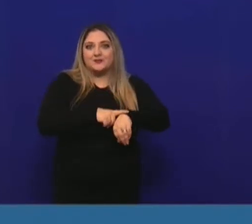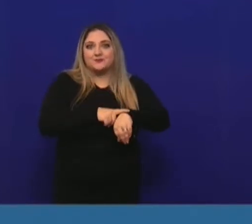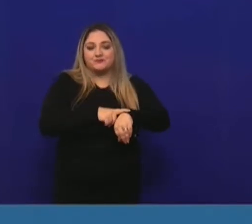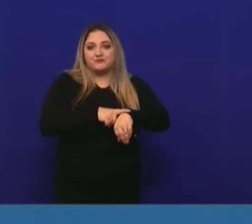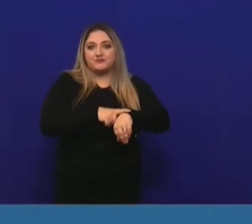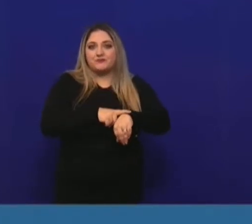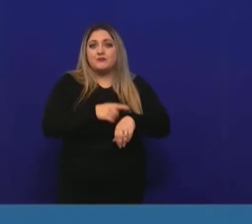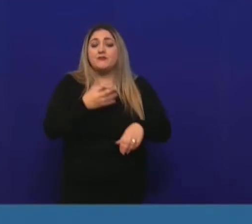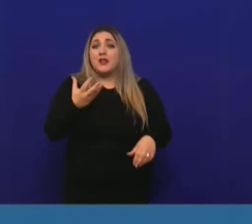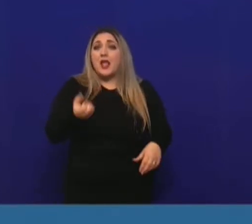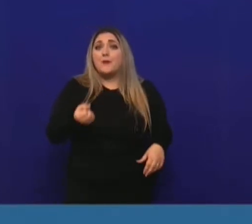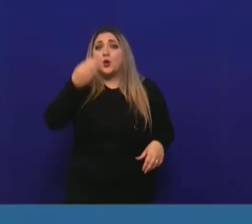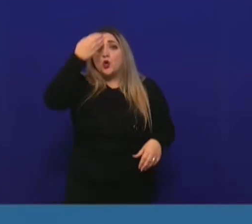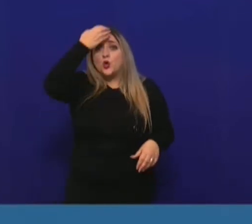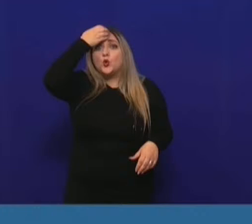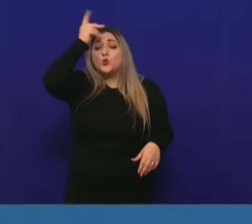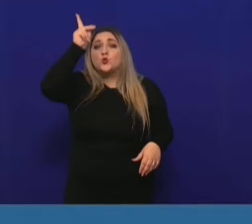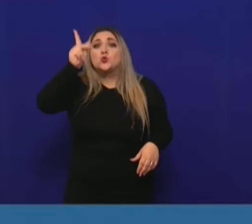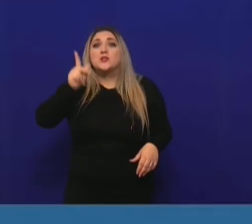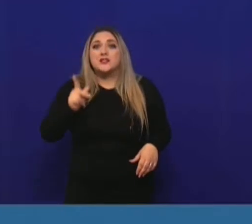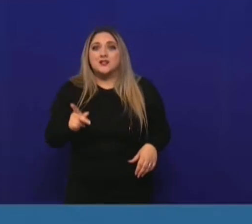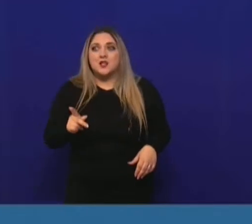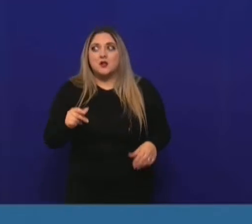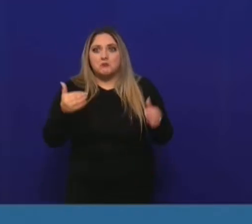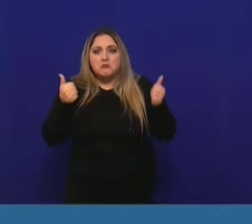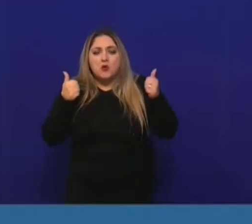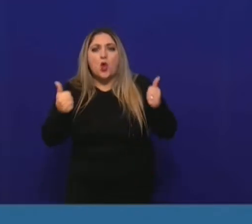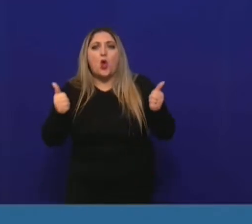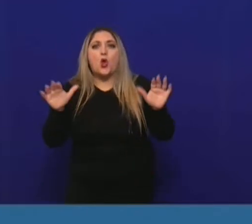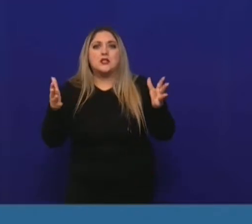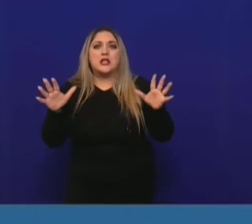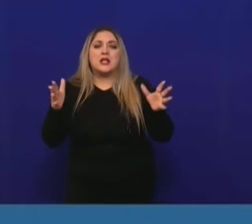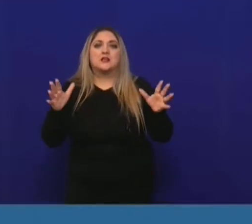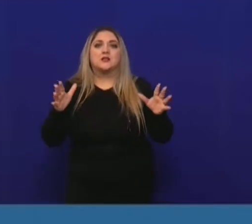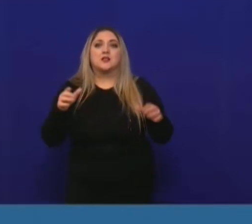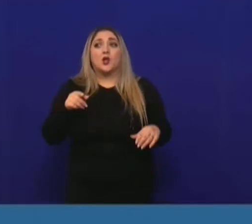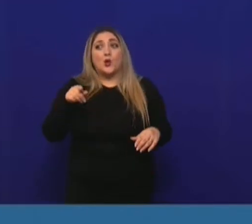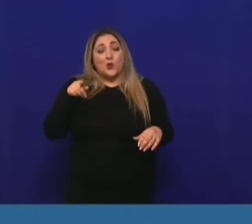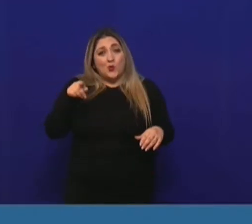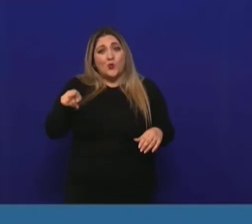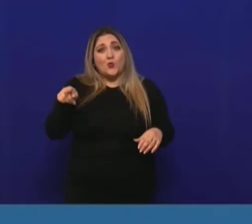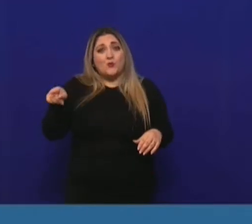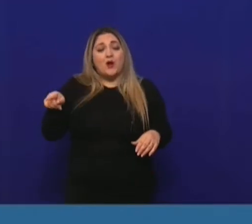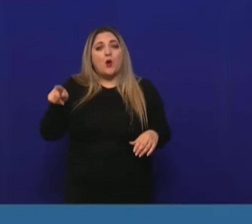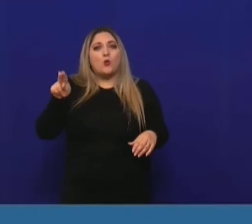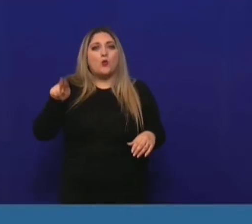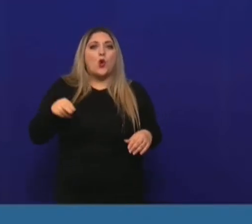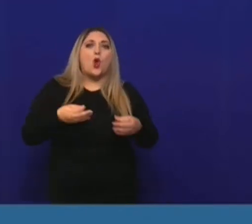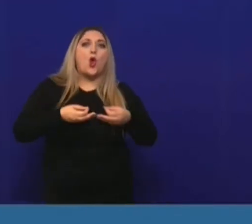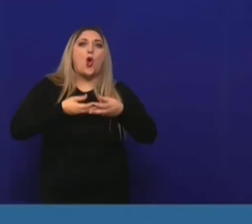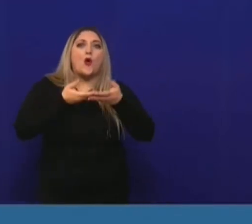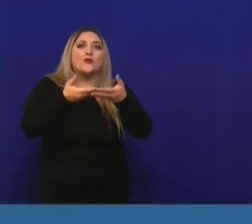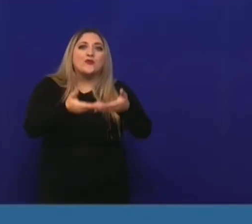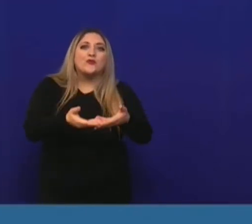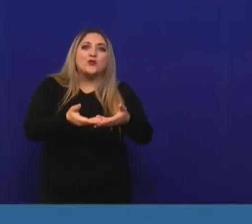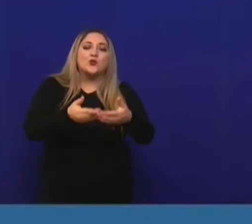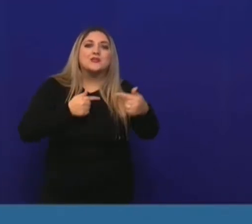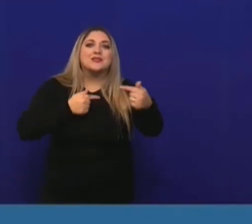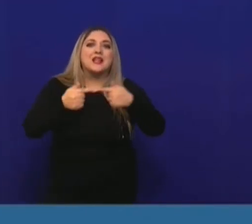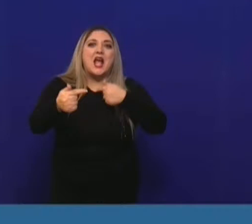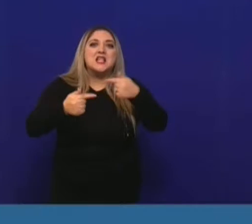konsilli lokali li għamlu inizjattiva tajba li huma wkoll qegħdin huma stess anke joffru servizz ta'